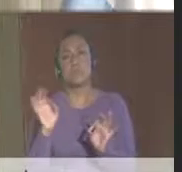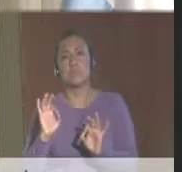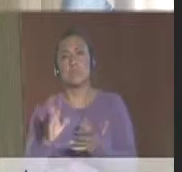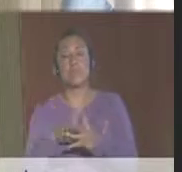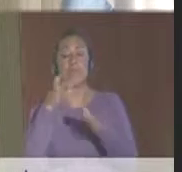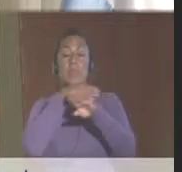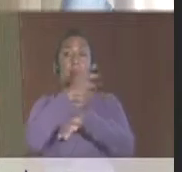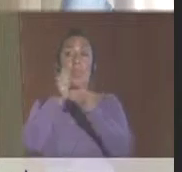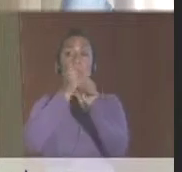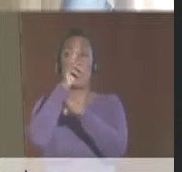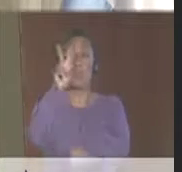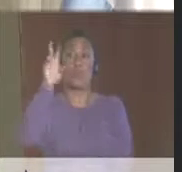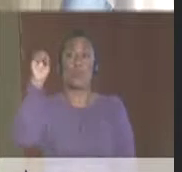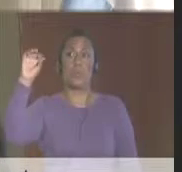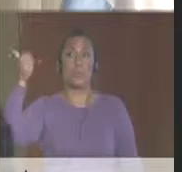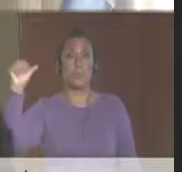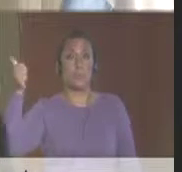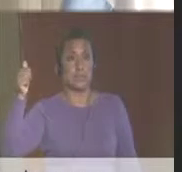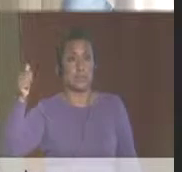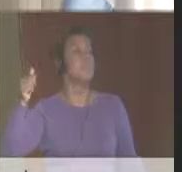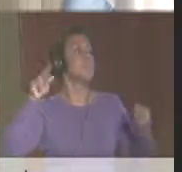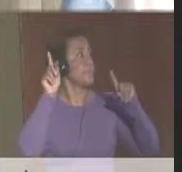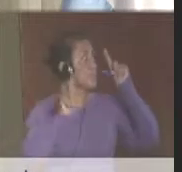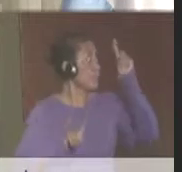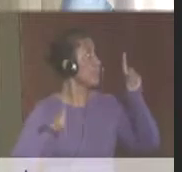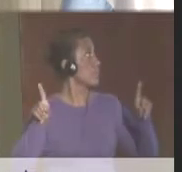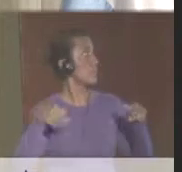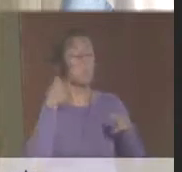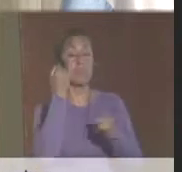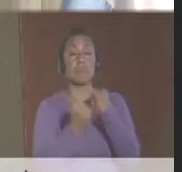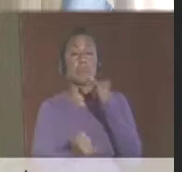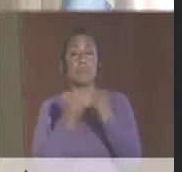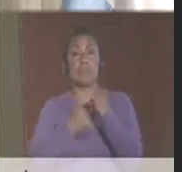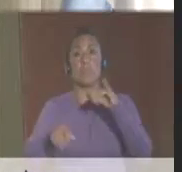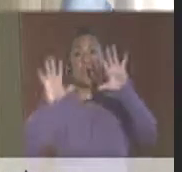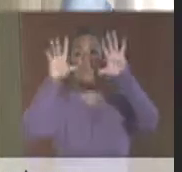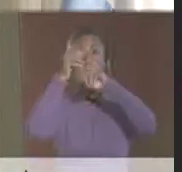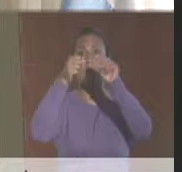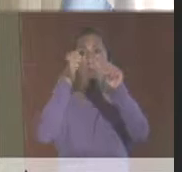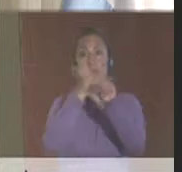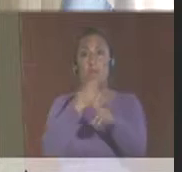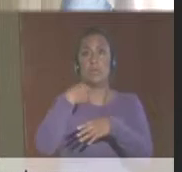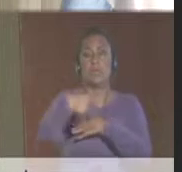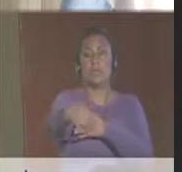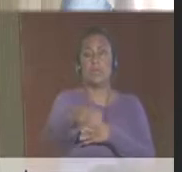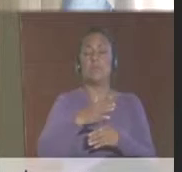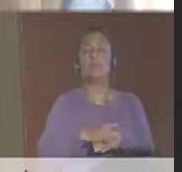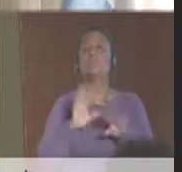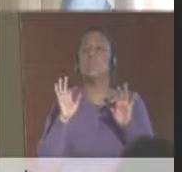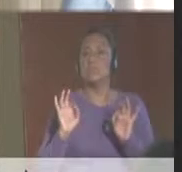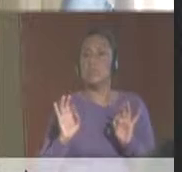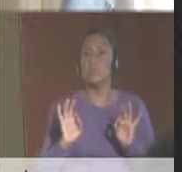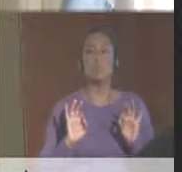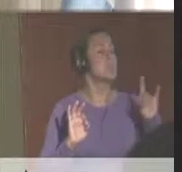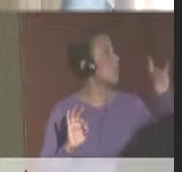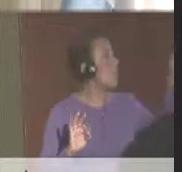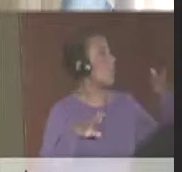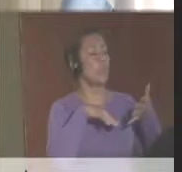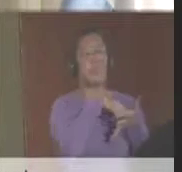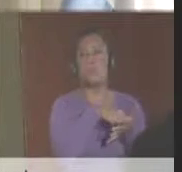they're stuck in the non-vulnerable areas. And then in the last few years, this census against census information in